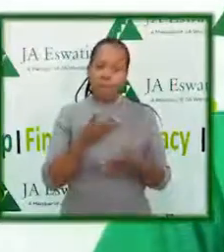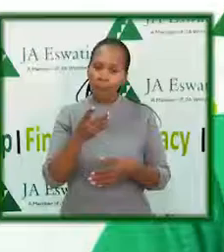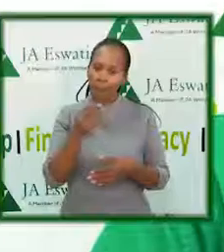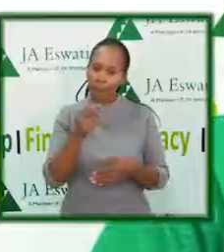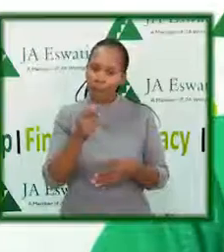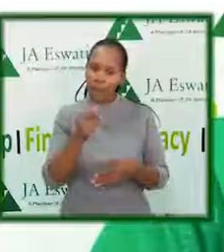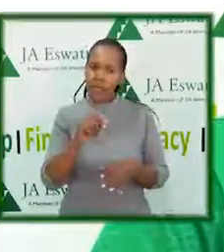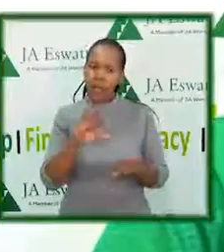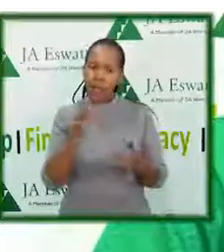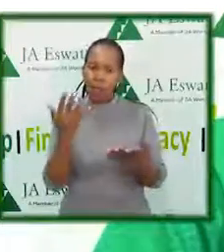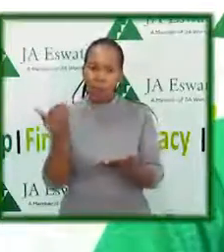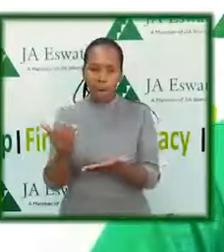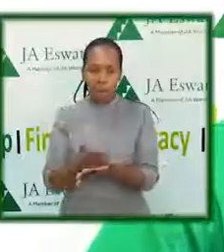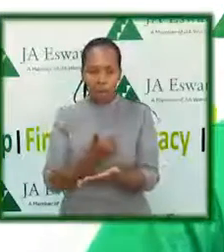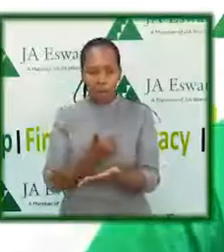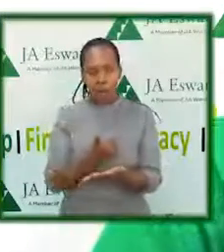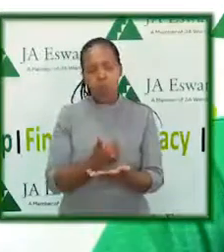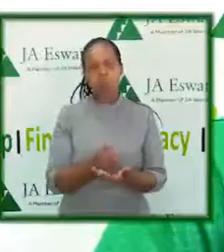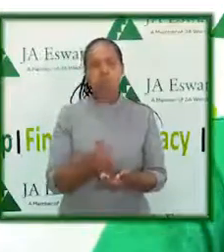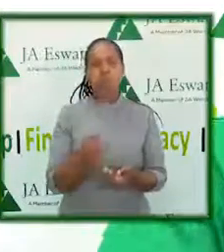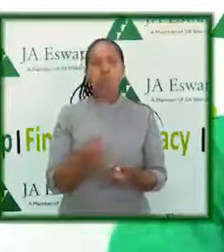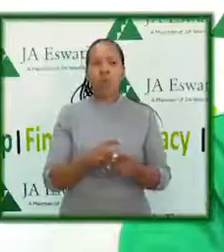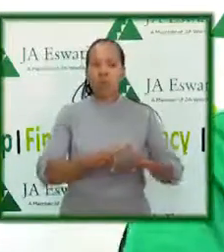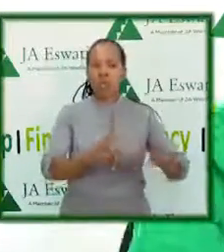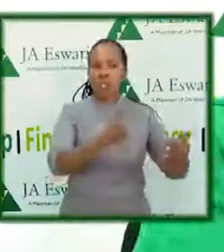financial institutions. You can never get